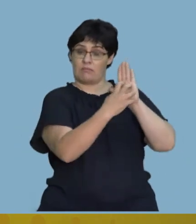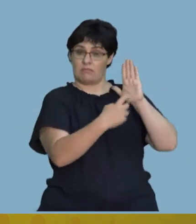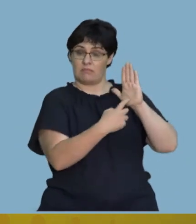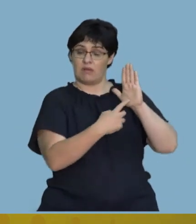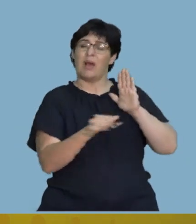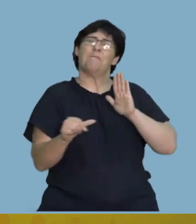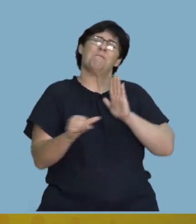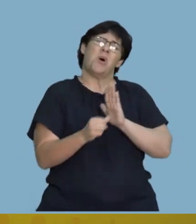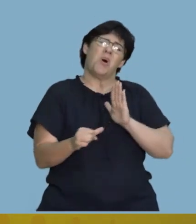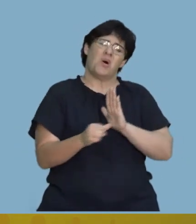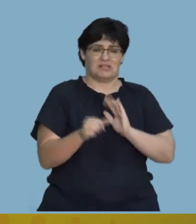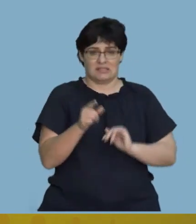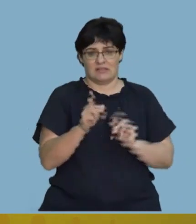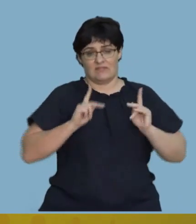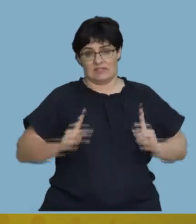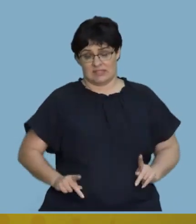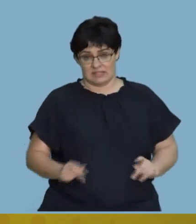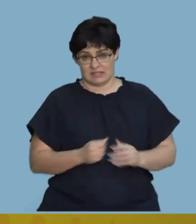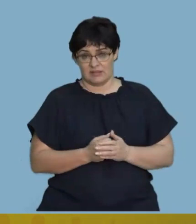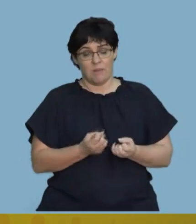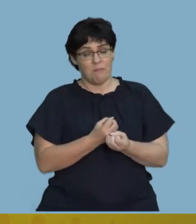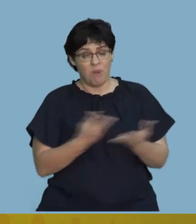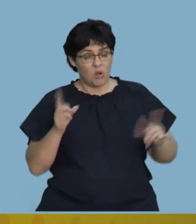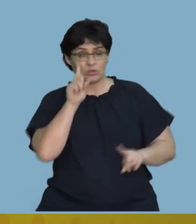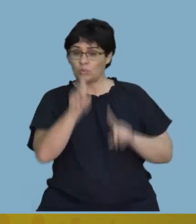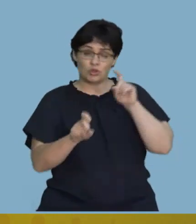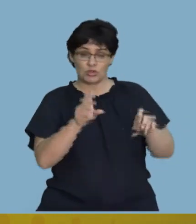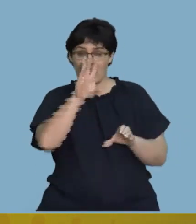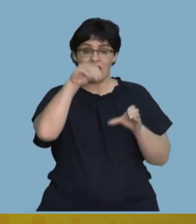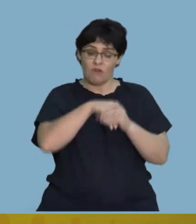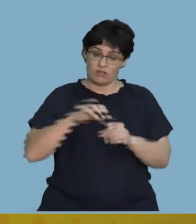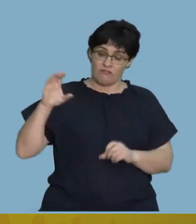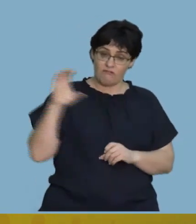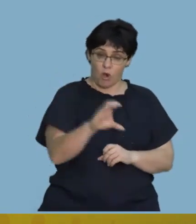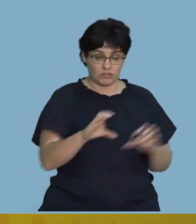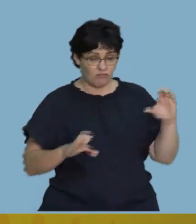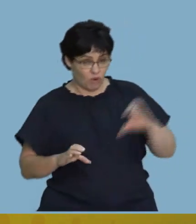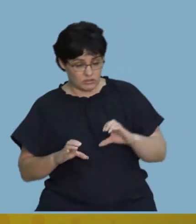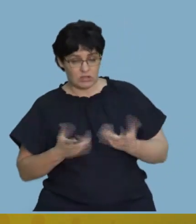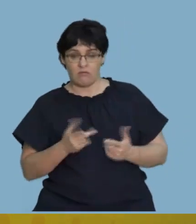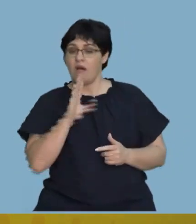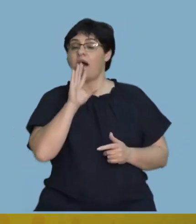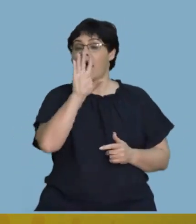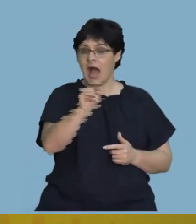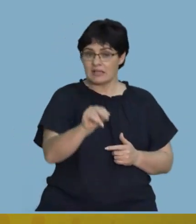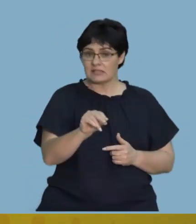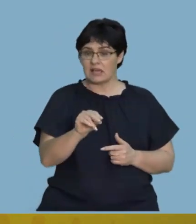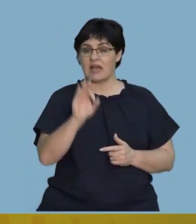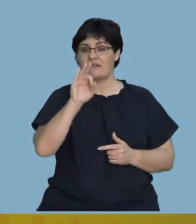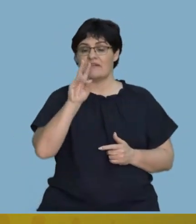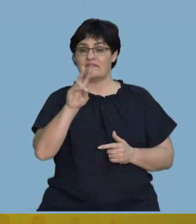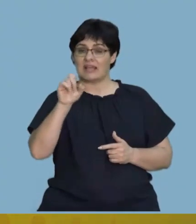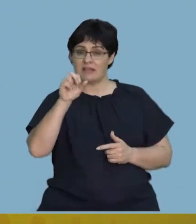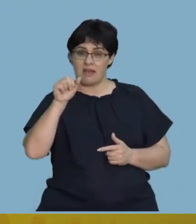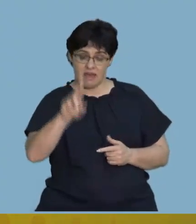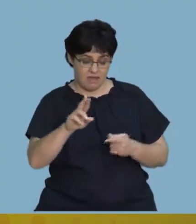component of the physics. In most of the questions that involve forces, we are either asked to draw a vector diagram, we are either asked